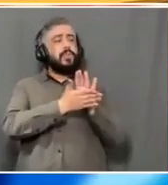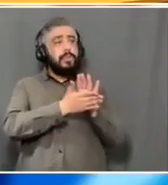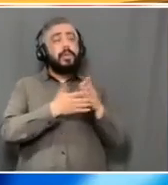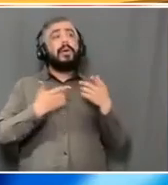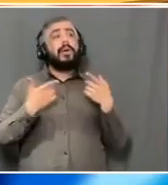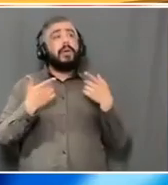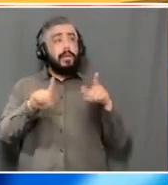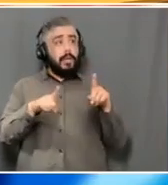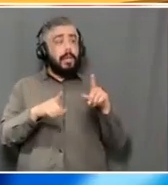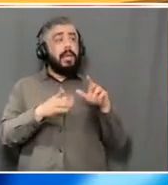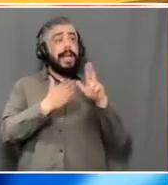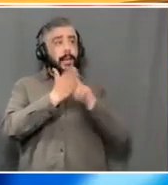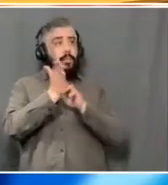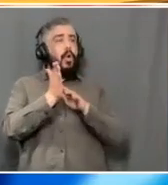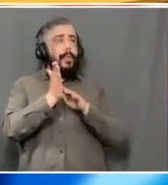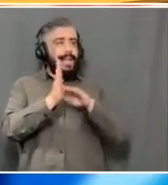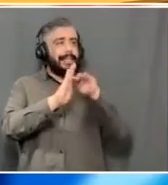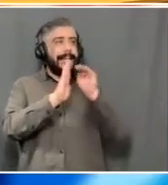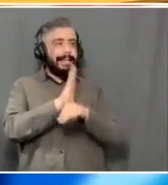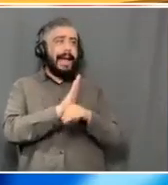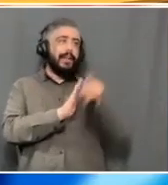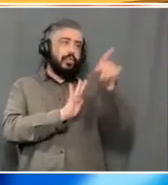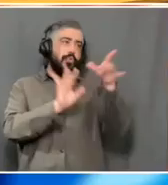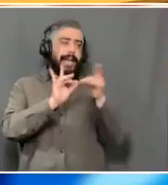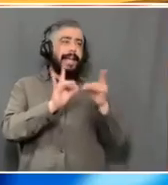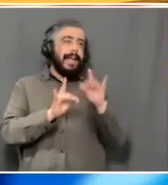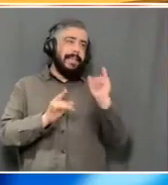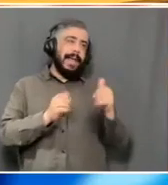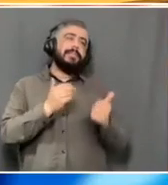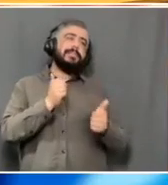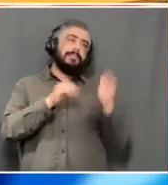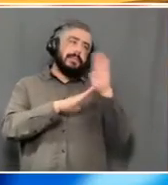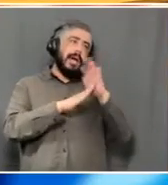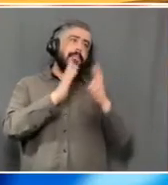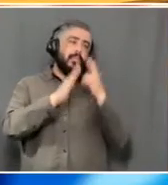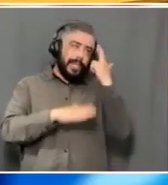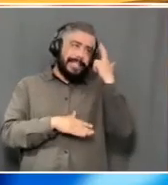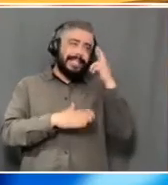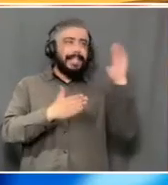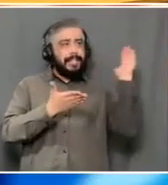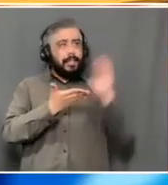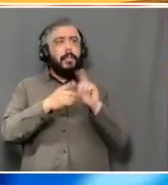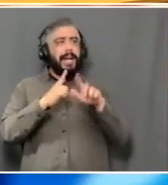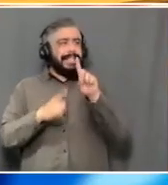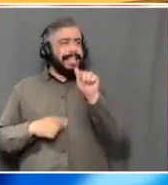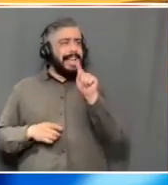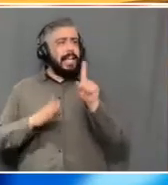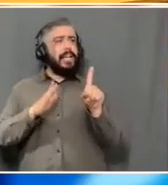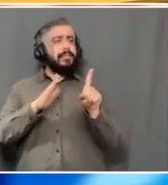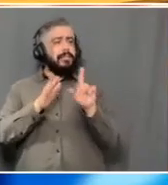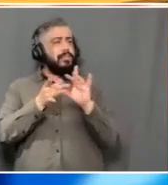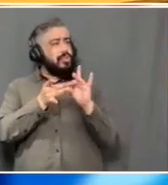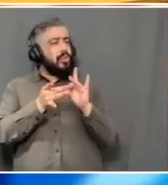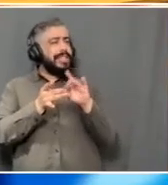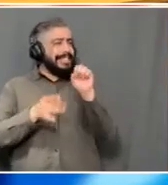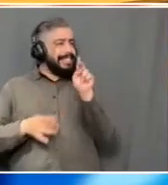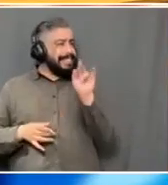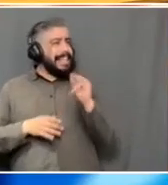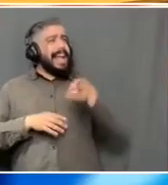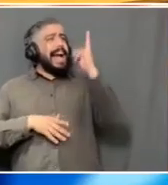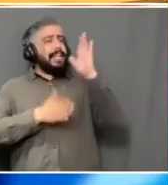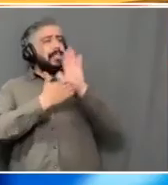decline is cited as a primary driver of reductions, the data show that SENI highest schools are facing